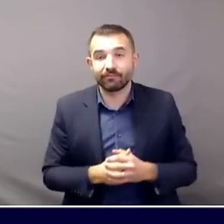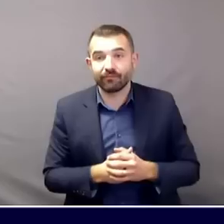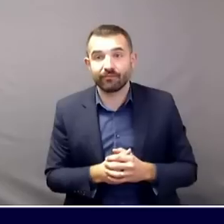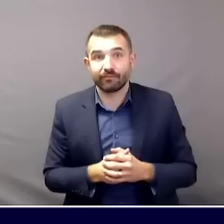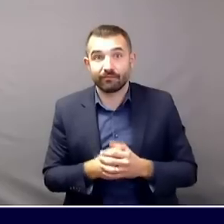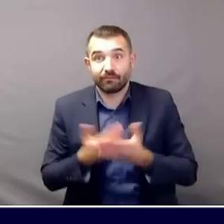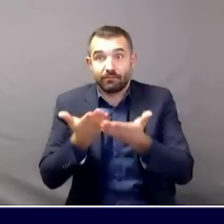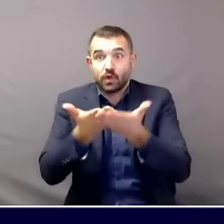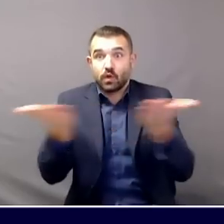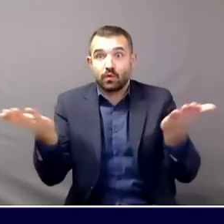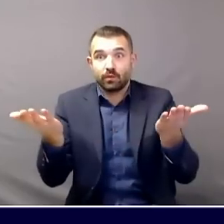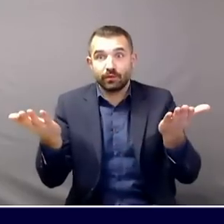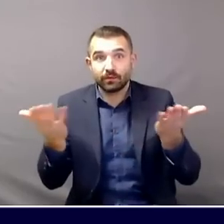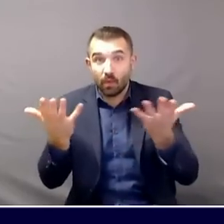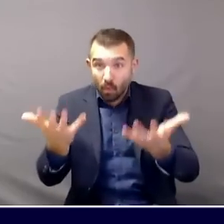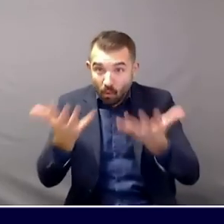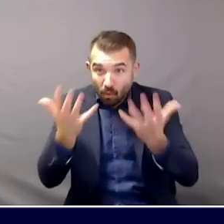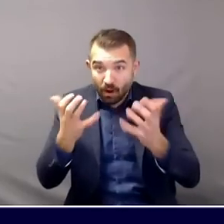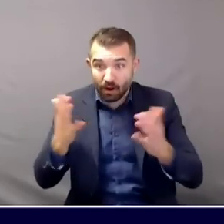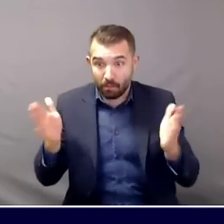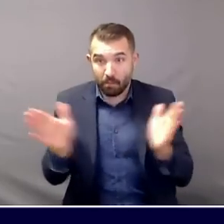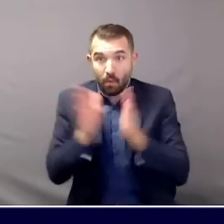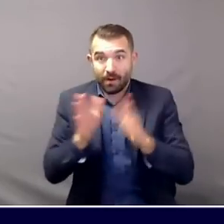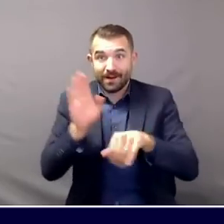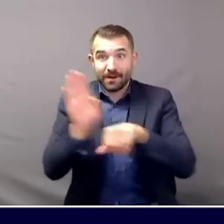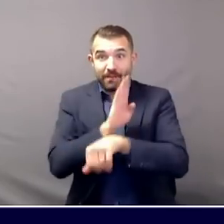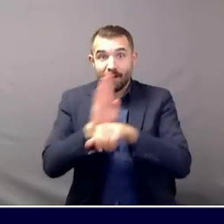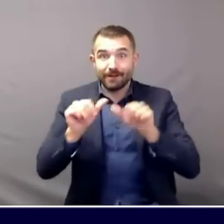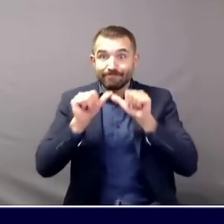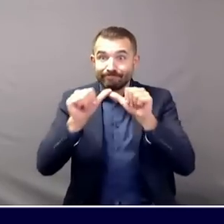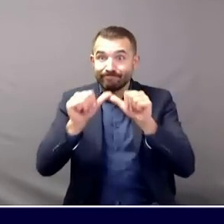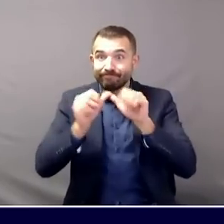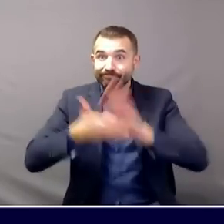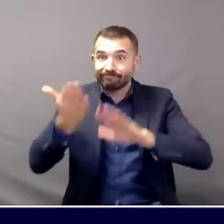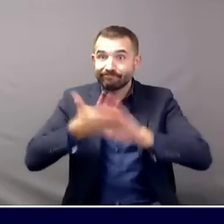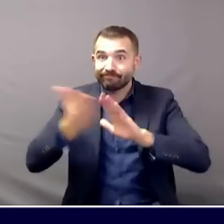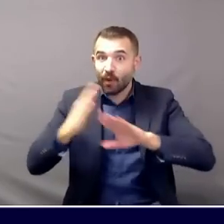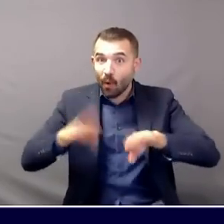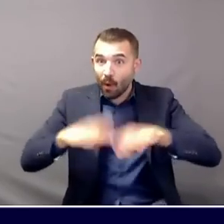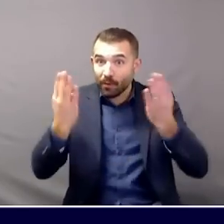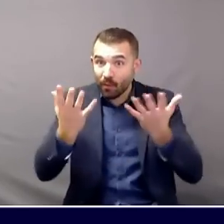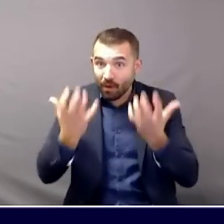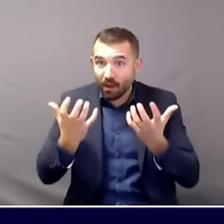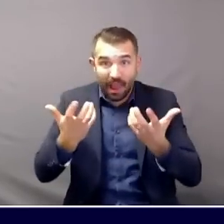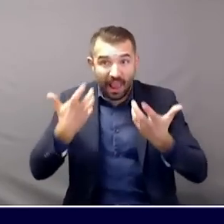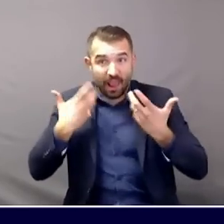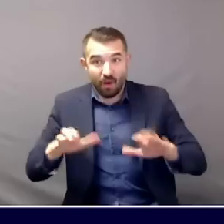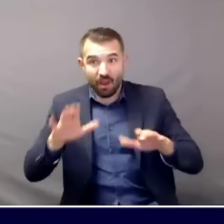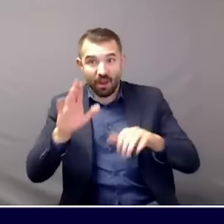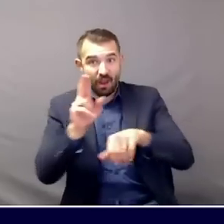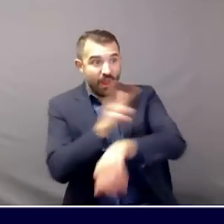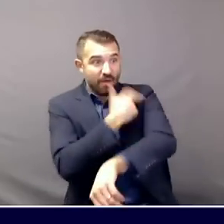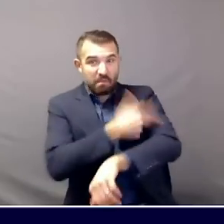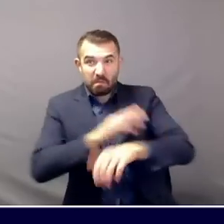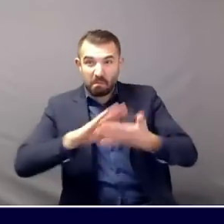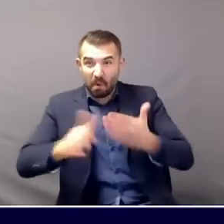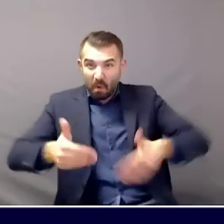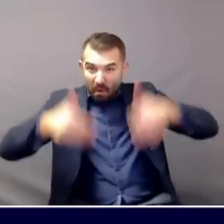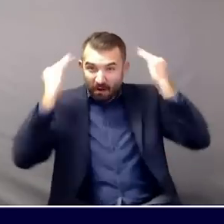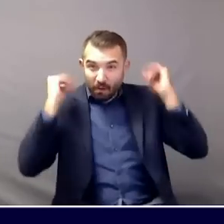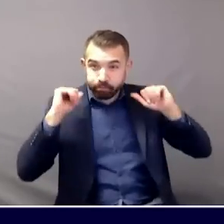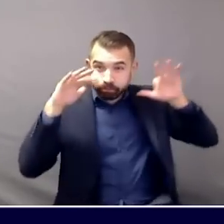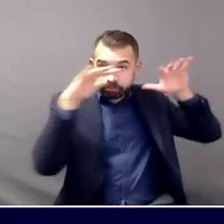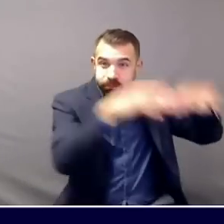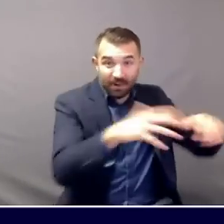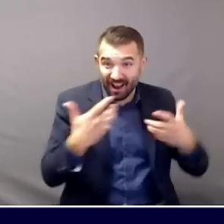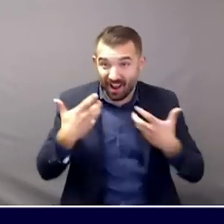keep our small businesses open, if you want to prevent our hospitals and healthcare staff from being overwhelmed, if you